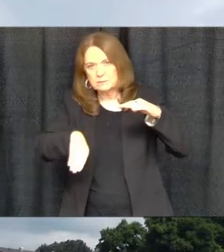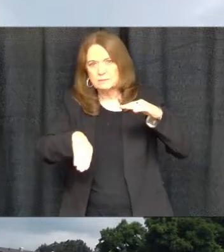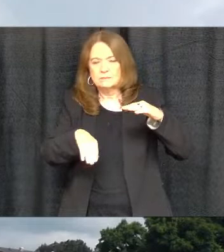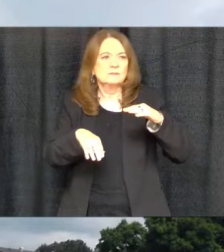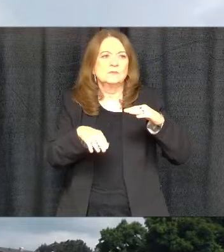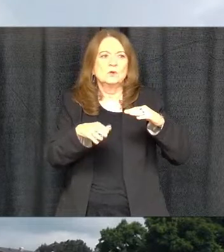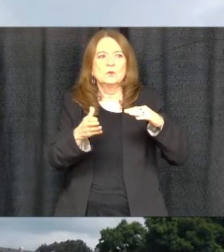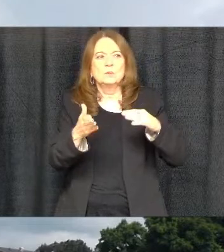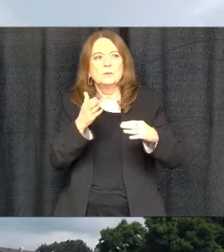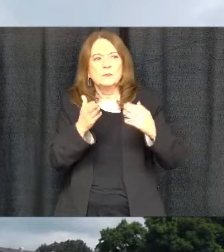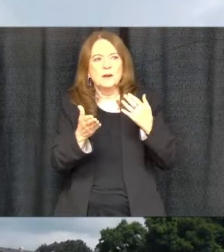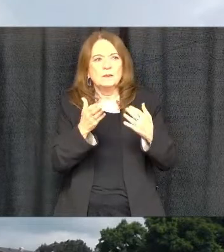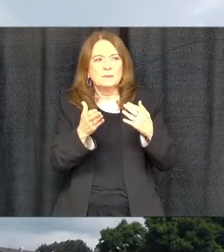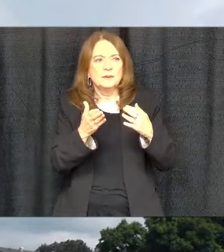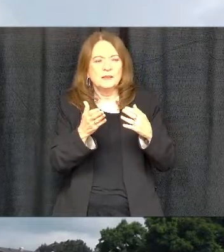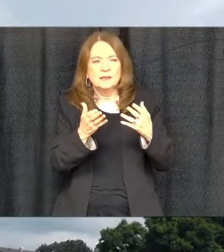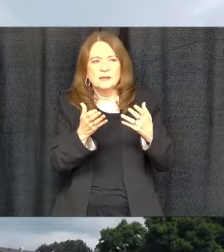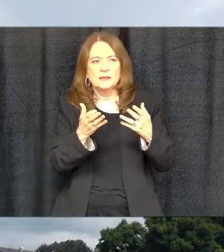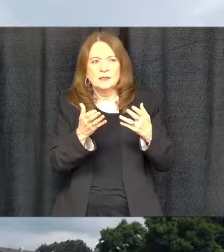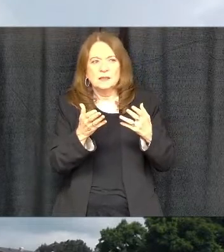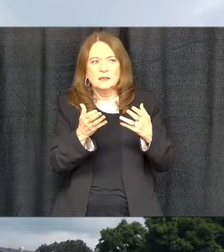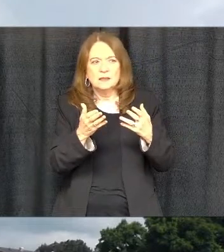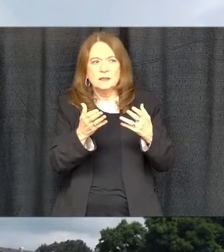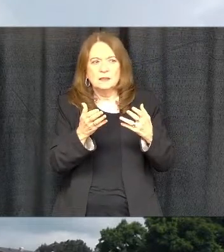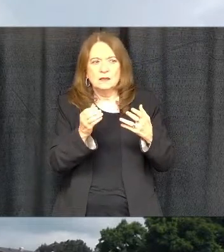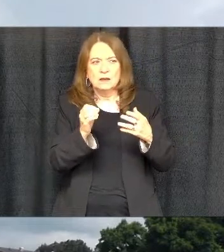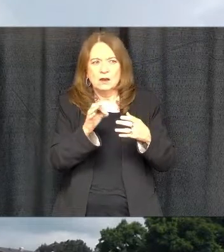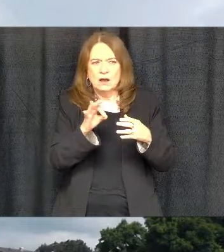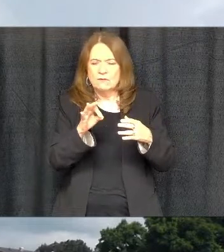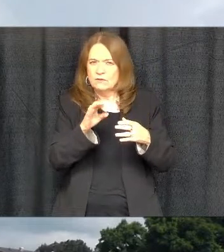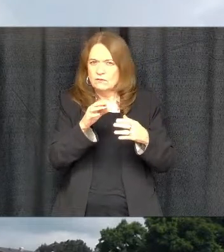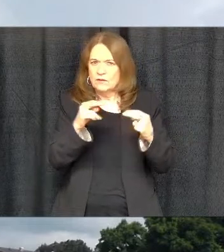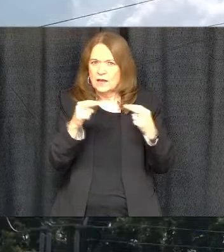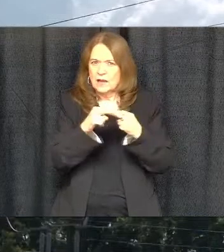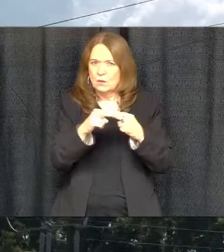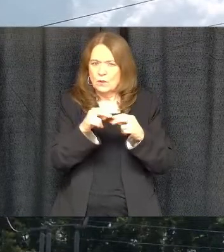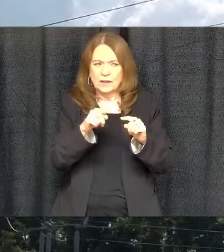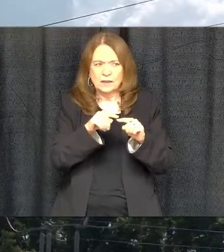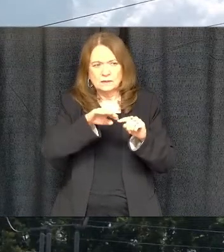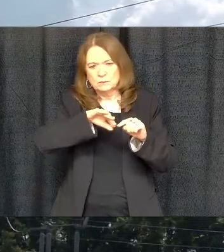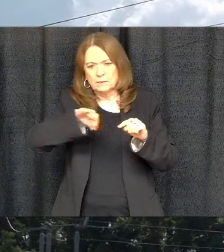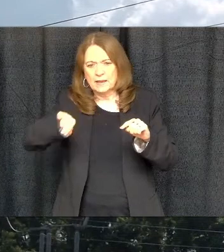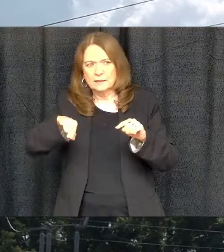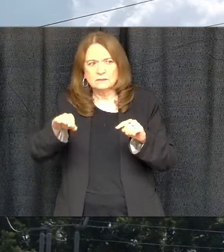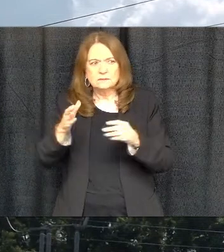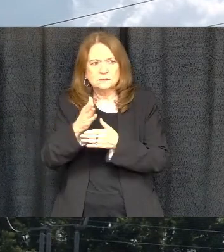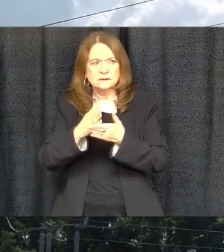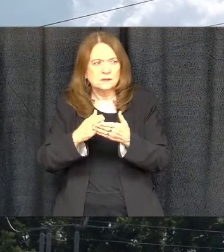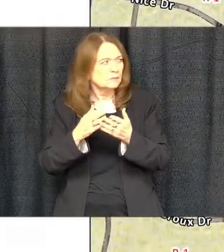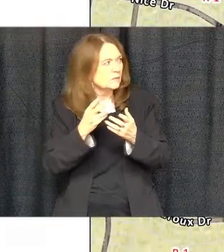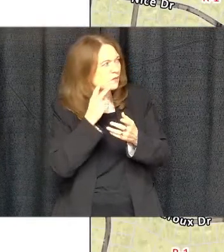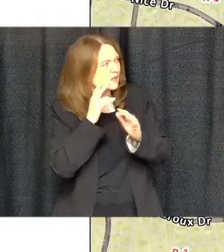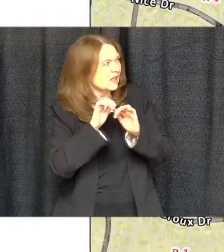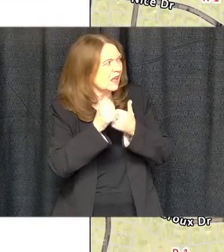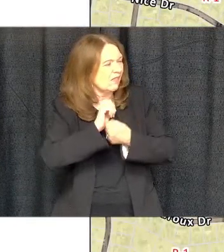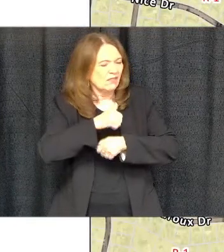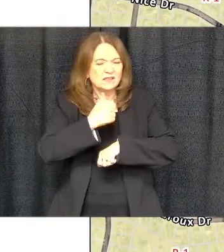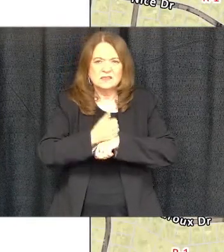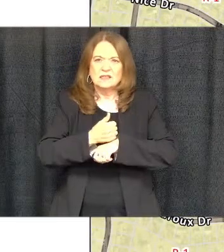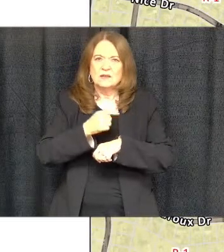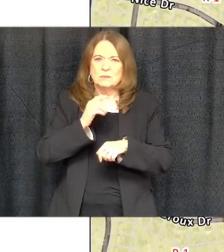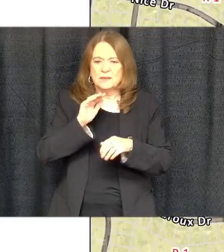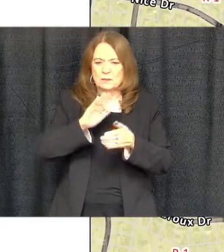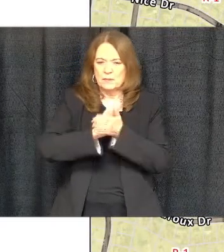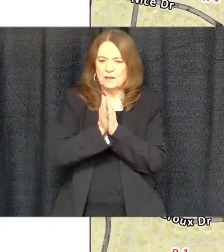would be off Dover Highway out there. We'll have to see a site plan, how they lay it out. It does get pretty